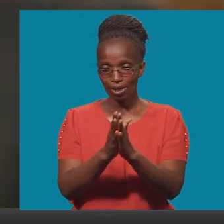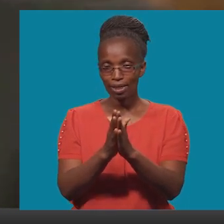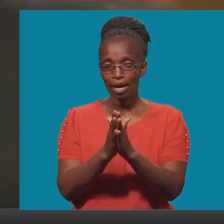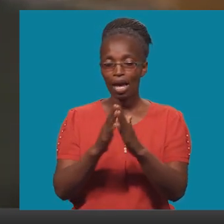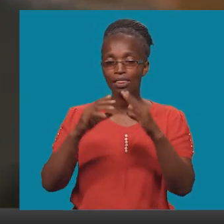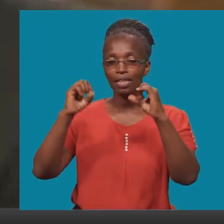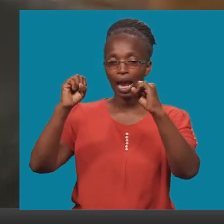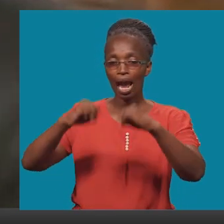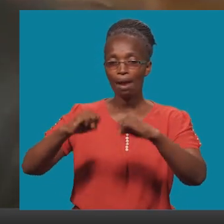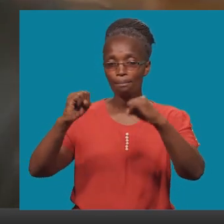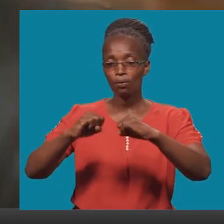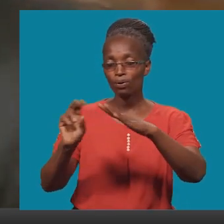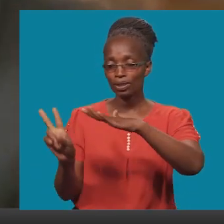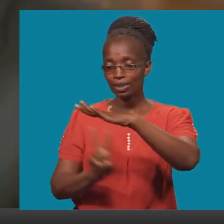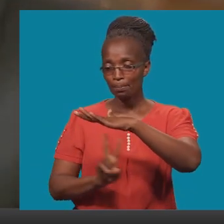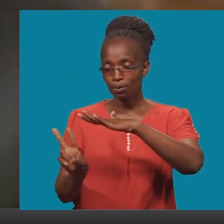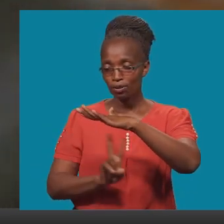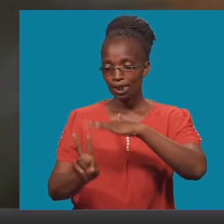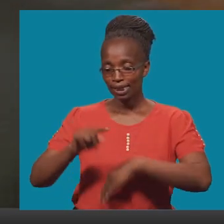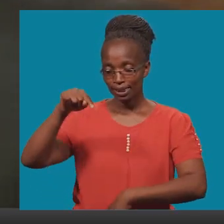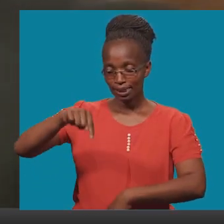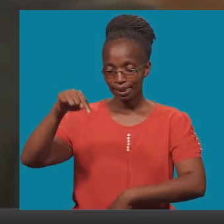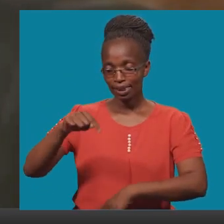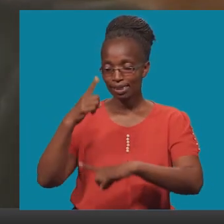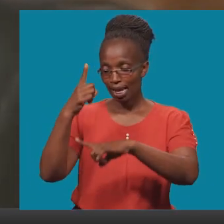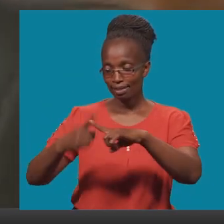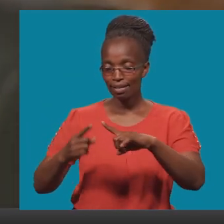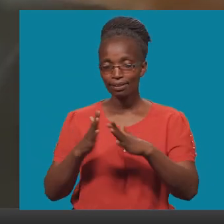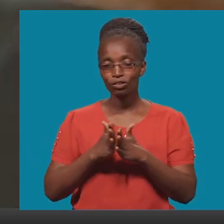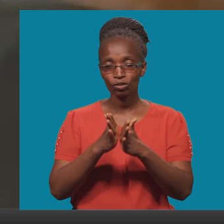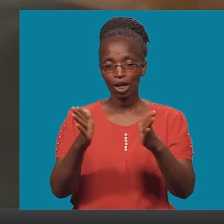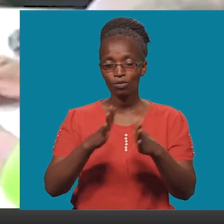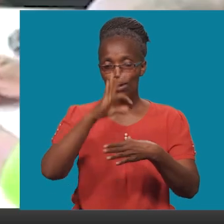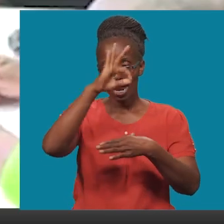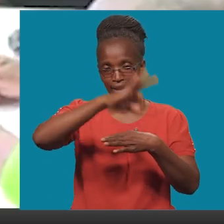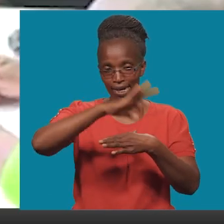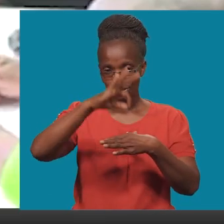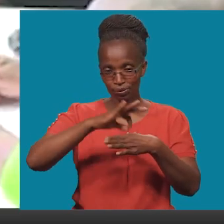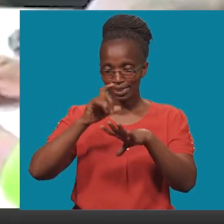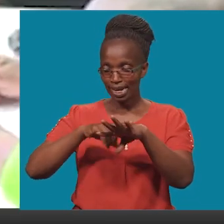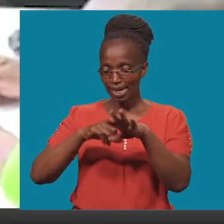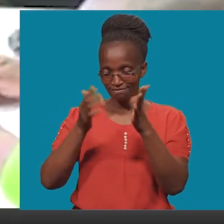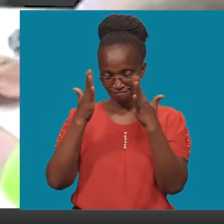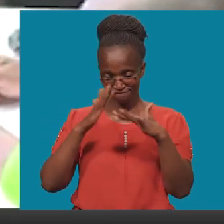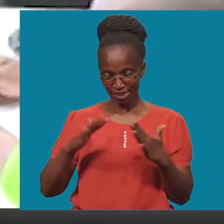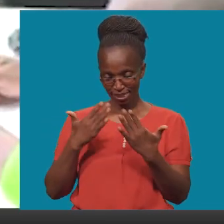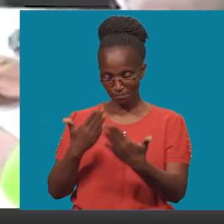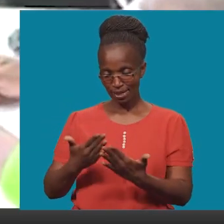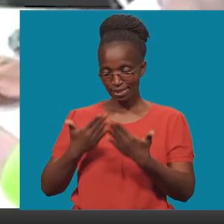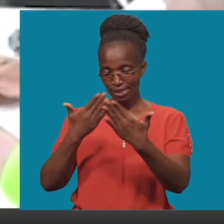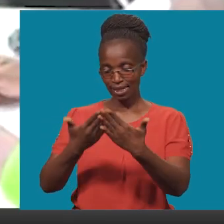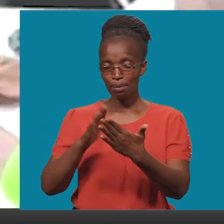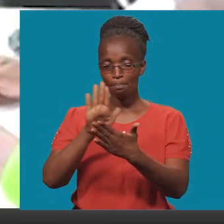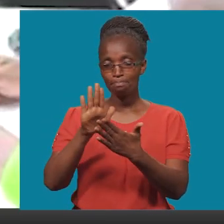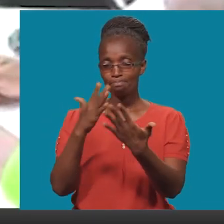with my very able deputy in this year's general election. Baada ya kuwasilisha stakabadhi